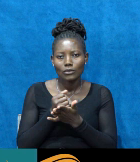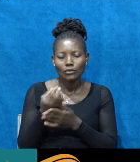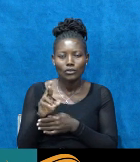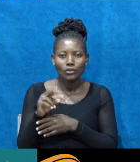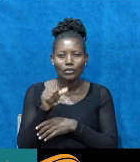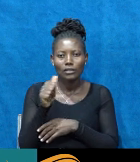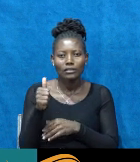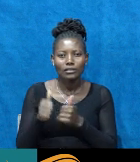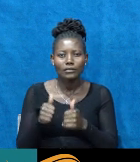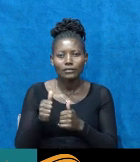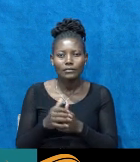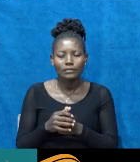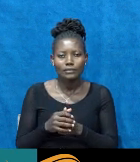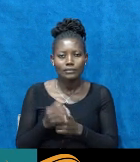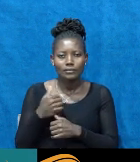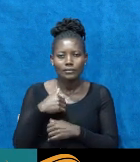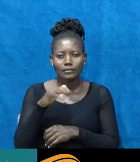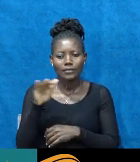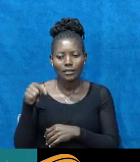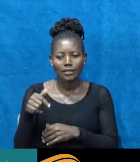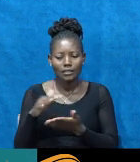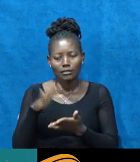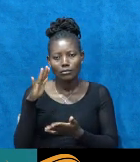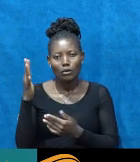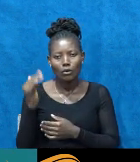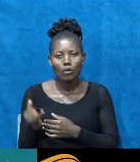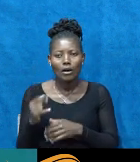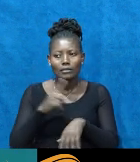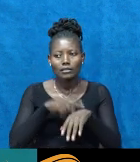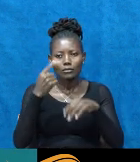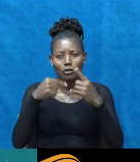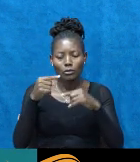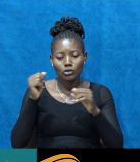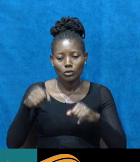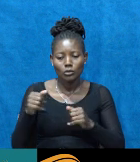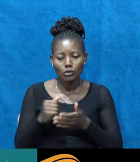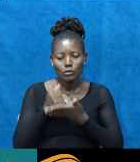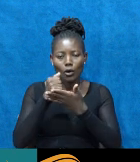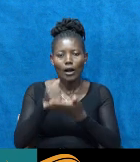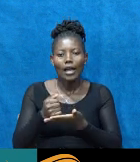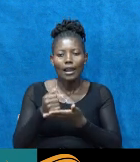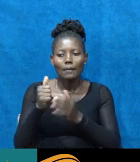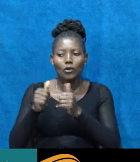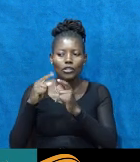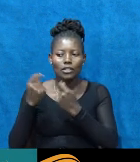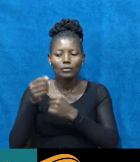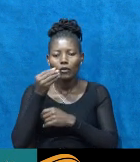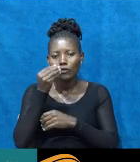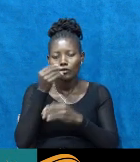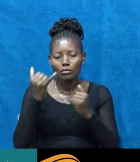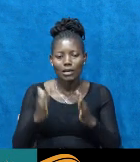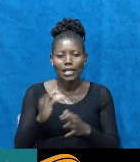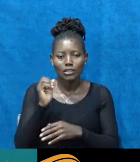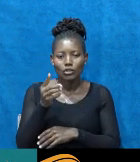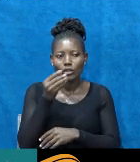I'm asking this more so during competition. This can guide what kind of meals should athlete eat during